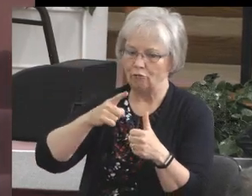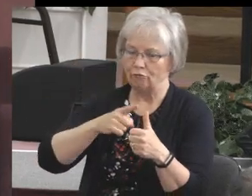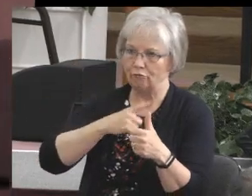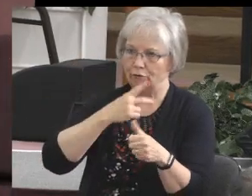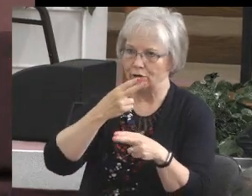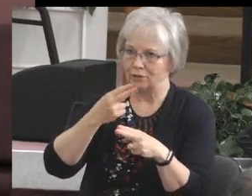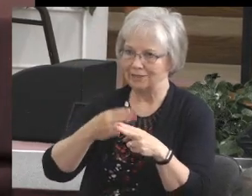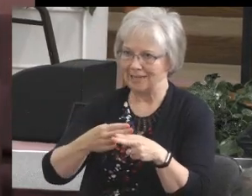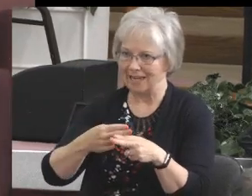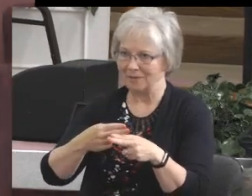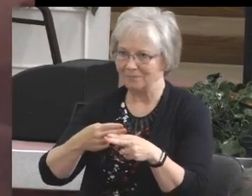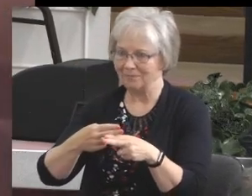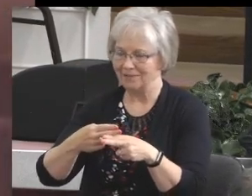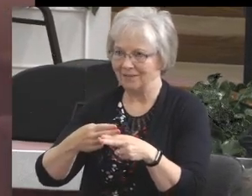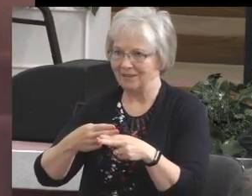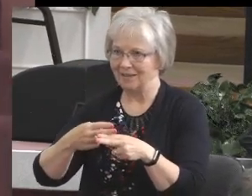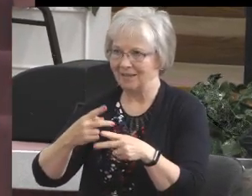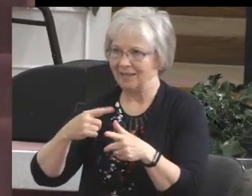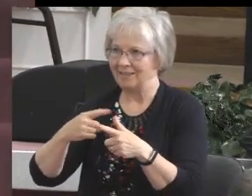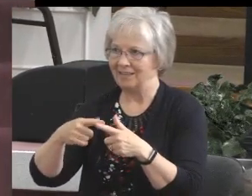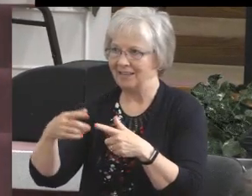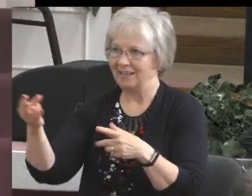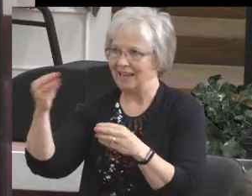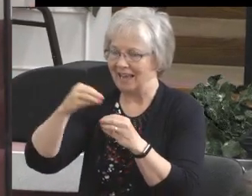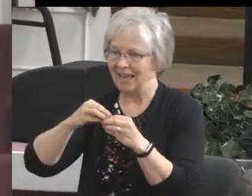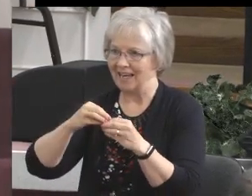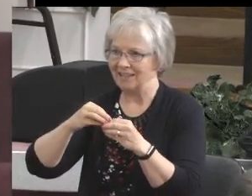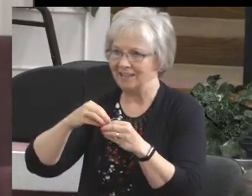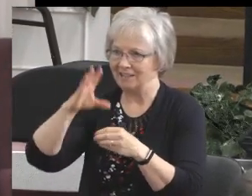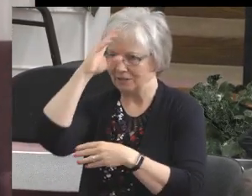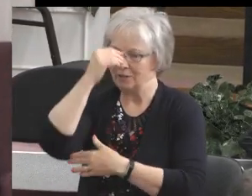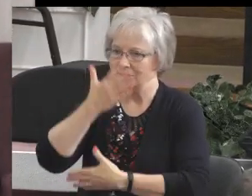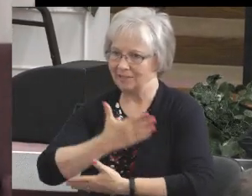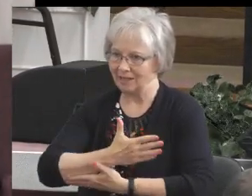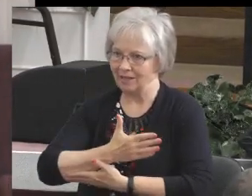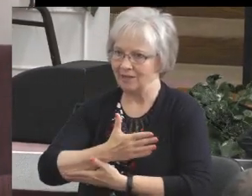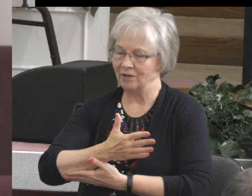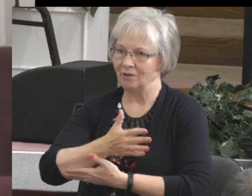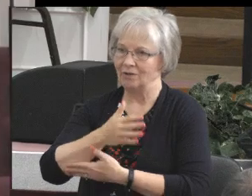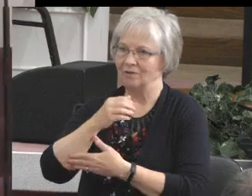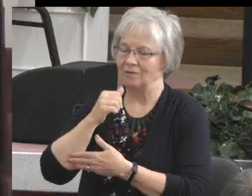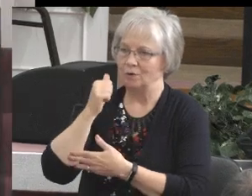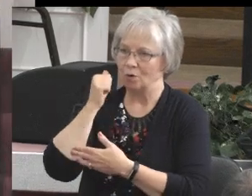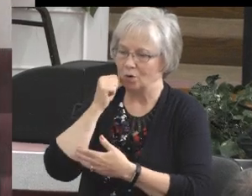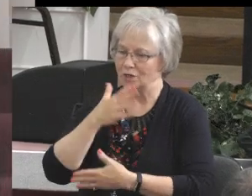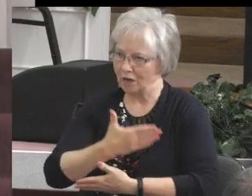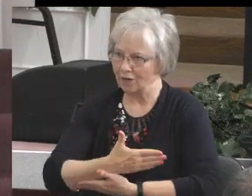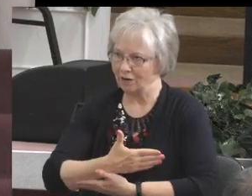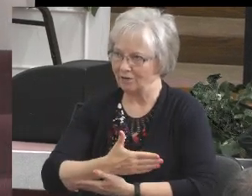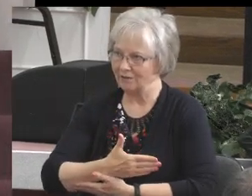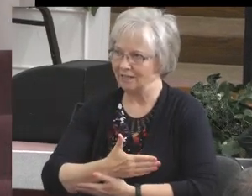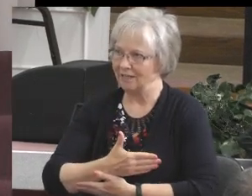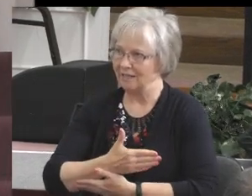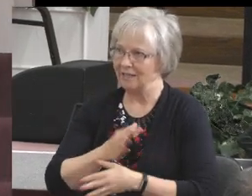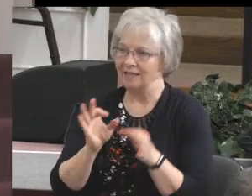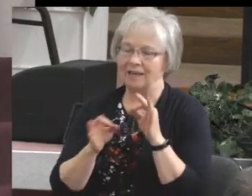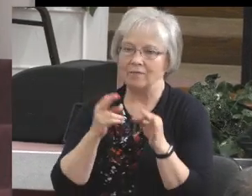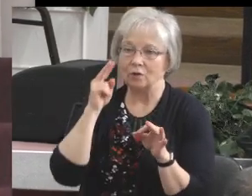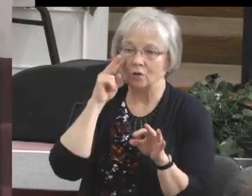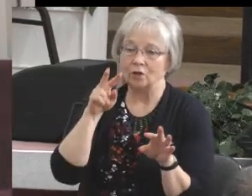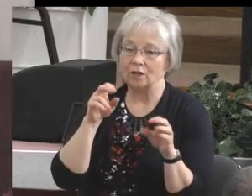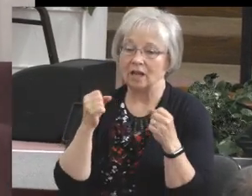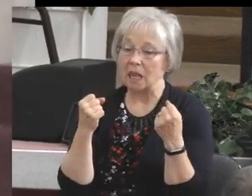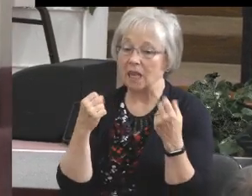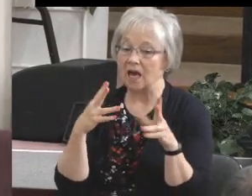were his son, and if you were his daughter, you'd add daughter to the end of it. That's why if you look around in our society, you have a